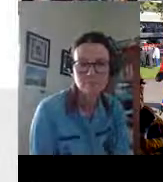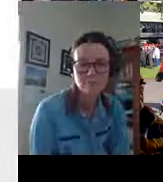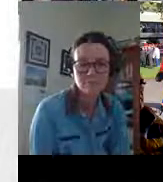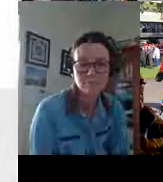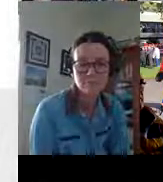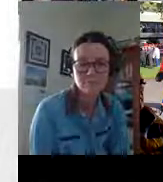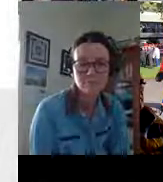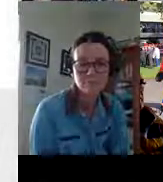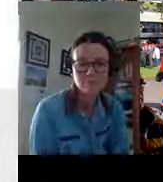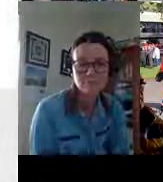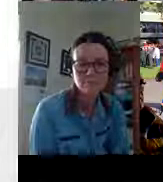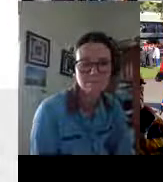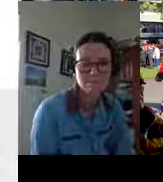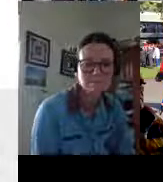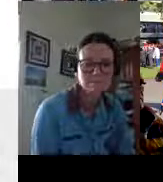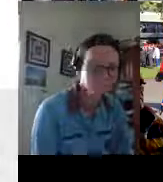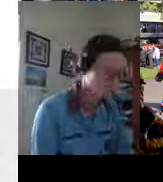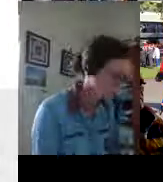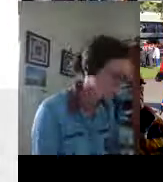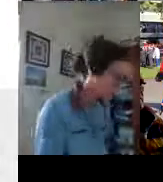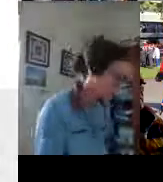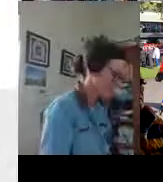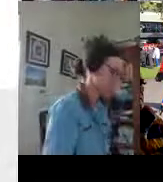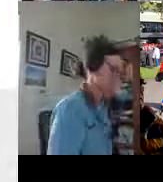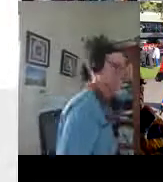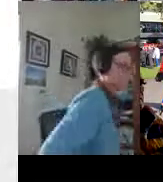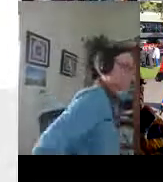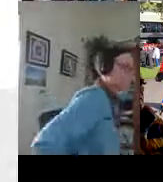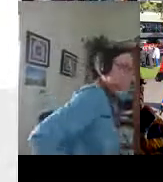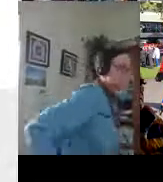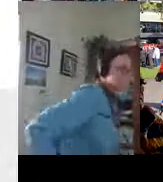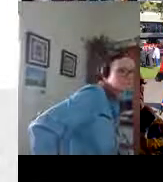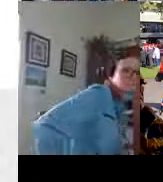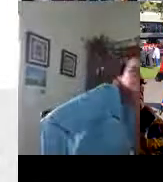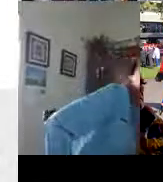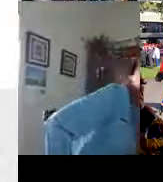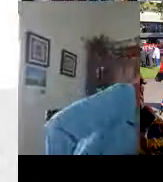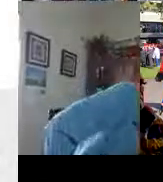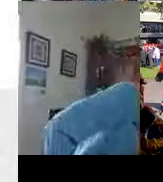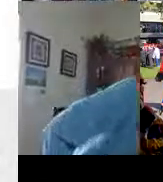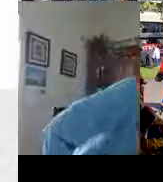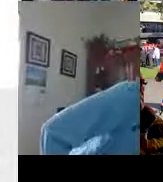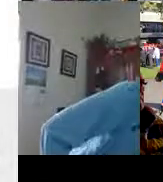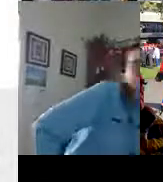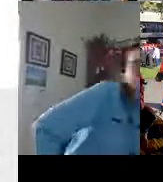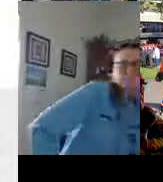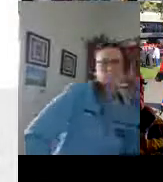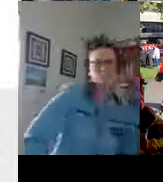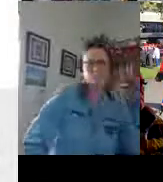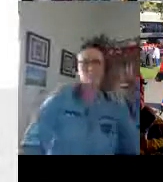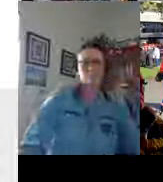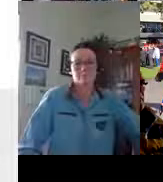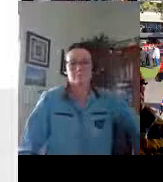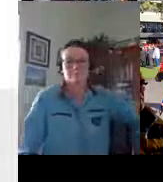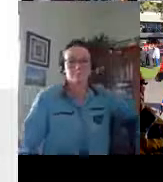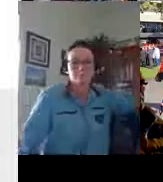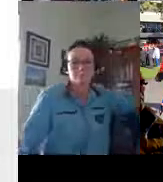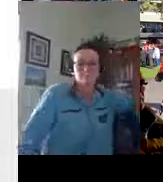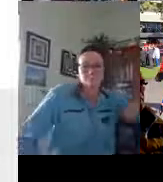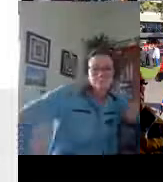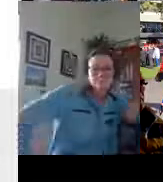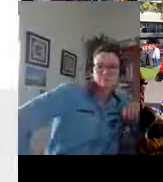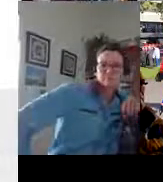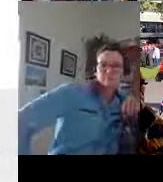to 45 if they were a 45 kilowatt pump. And they had a 90 kilowatt diesel from the dam that was